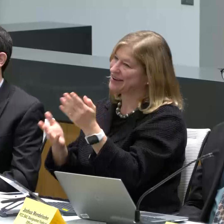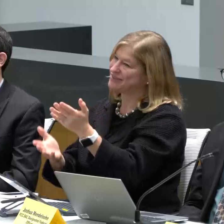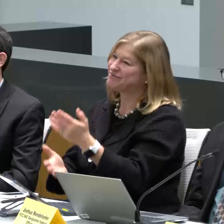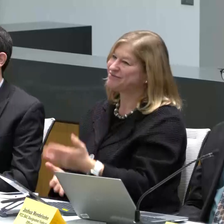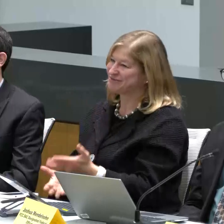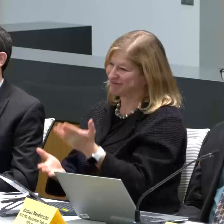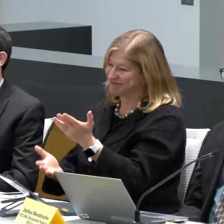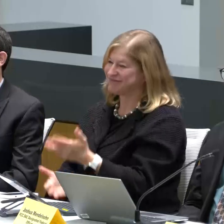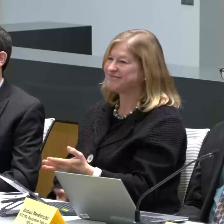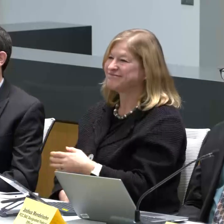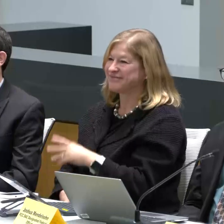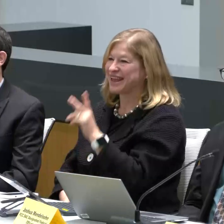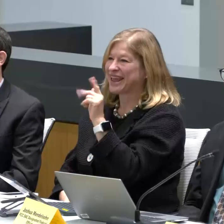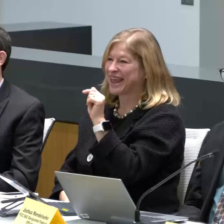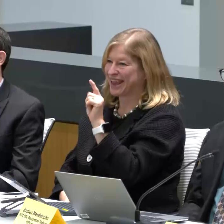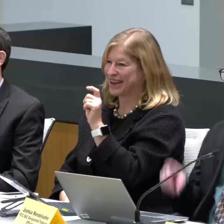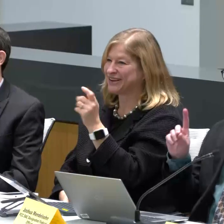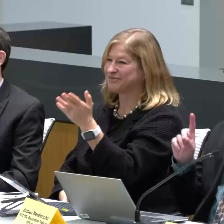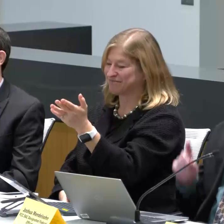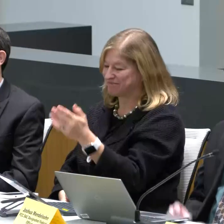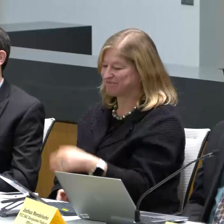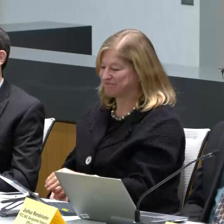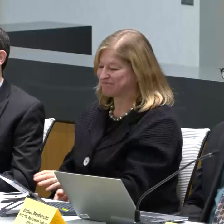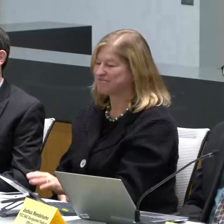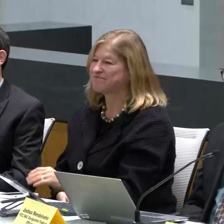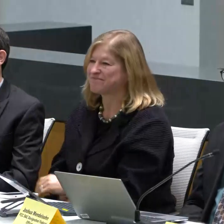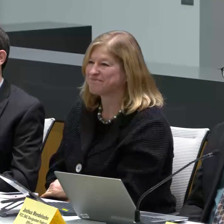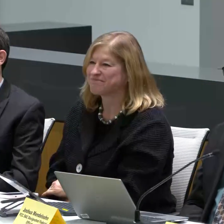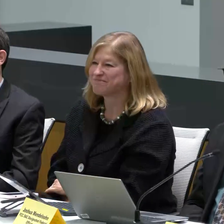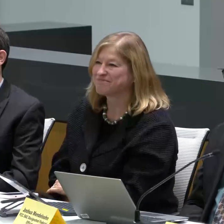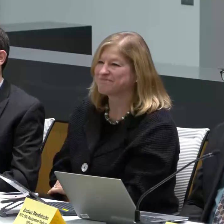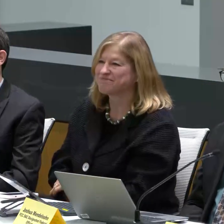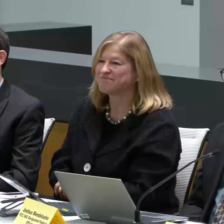Great, please do add, Kate.